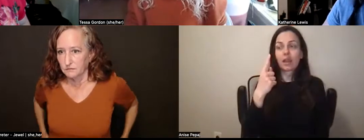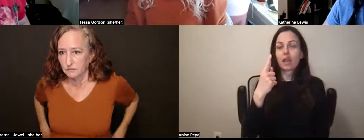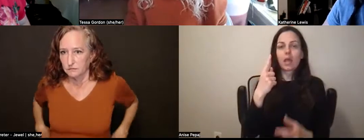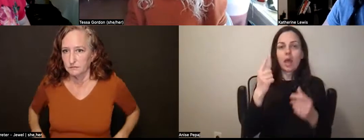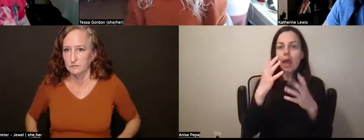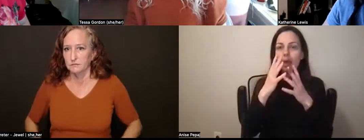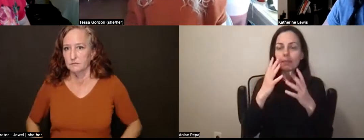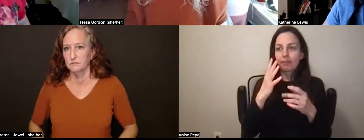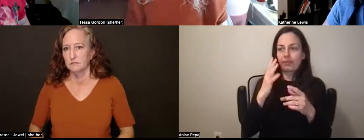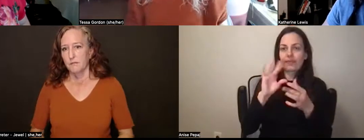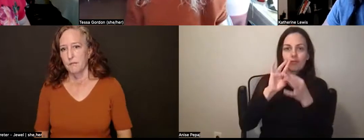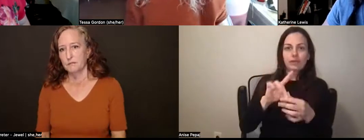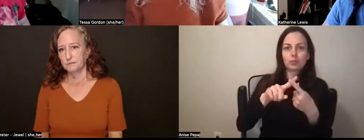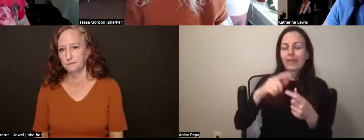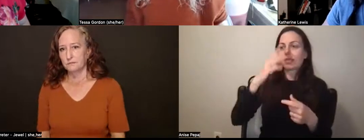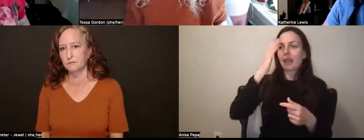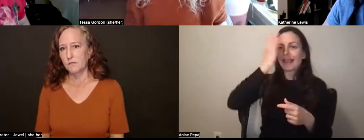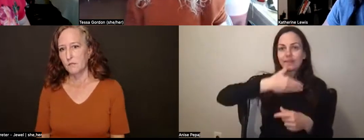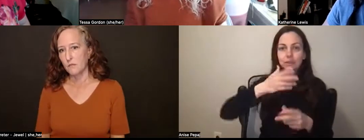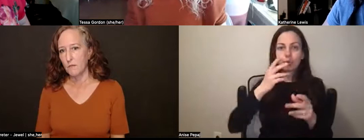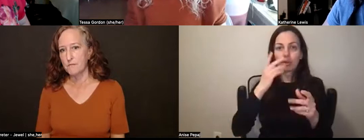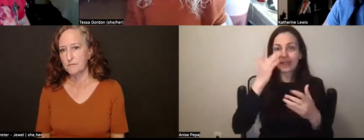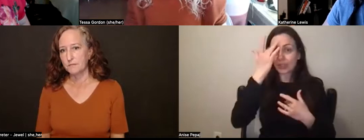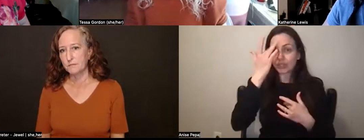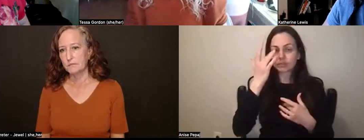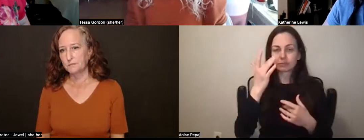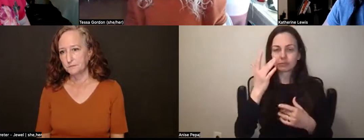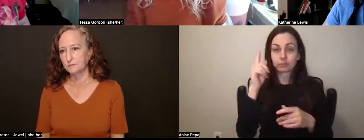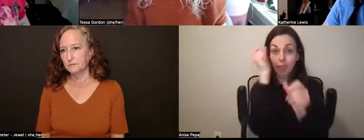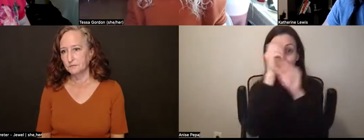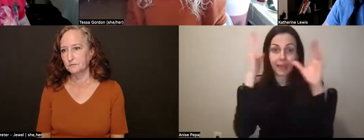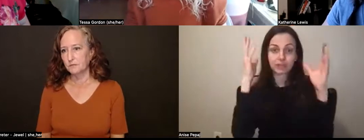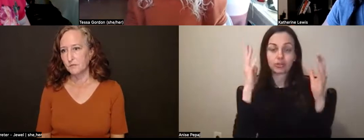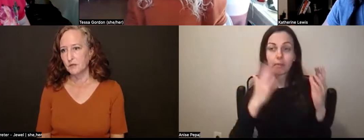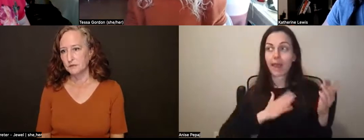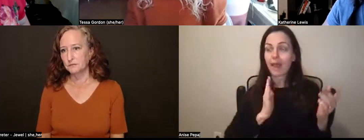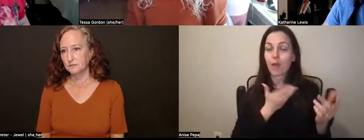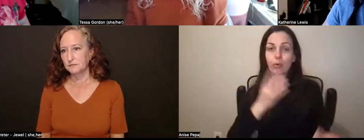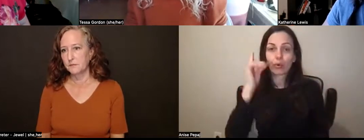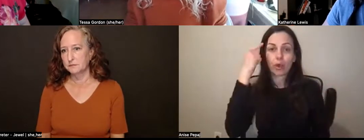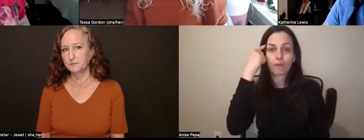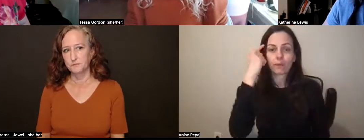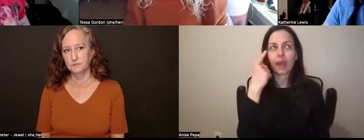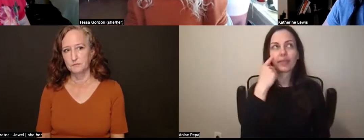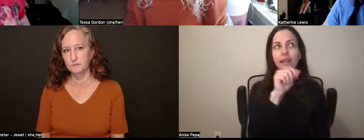invisible illnesses, can you imagine how much our government, as I think Andrea